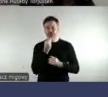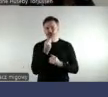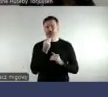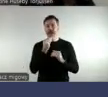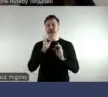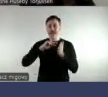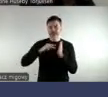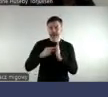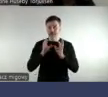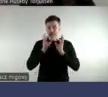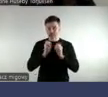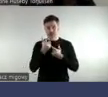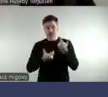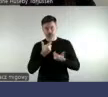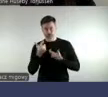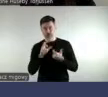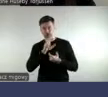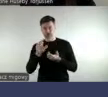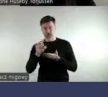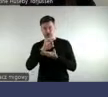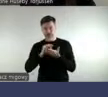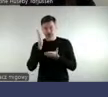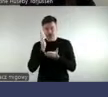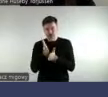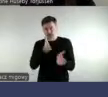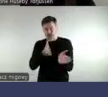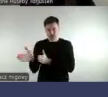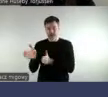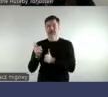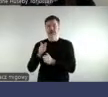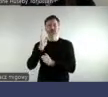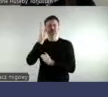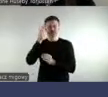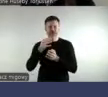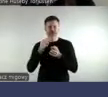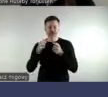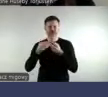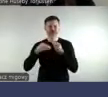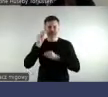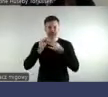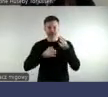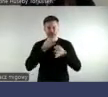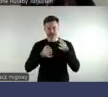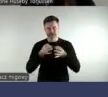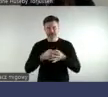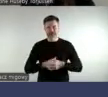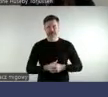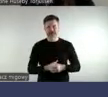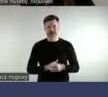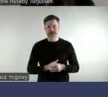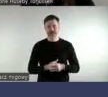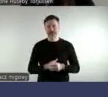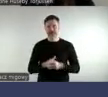preparedness. So I will come back to you a little bit on that in a few minutes. The county governor leads the county